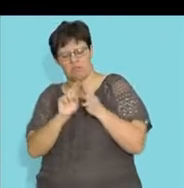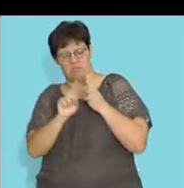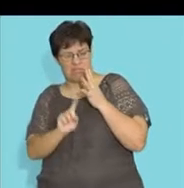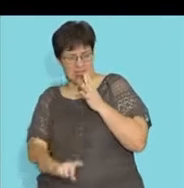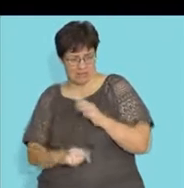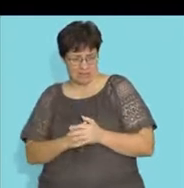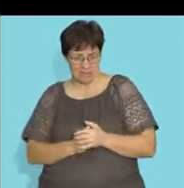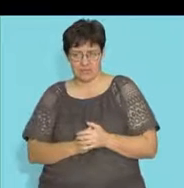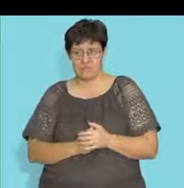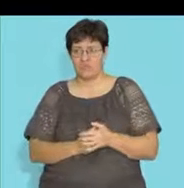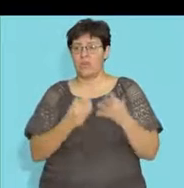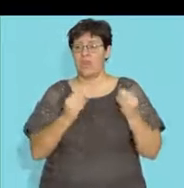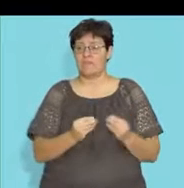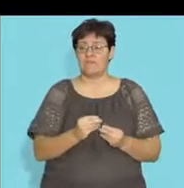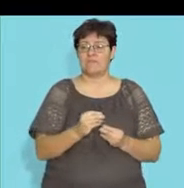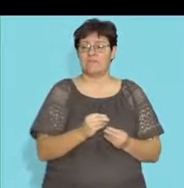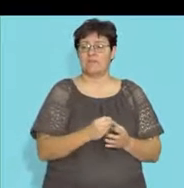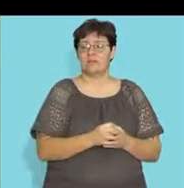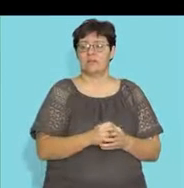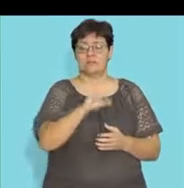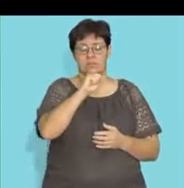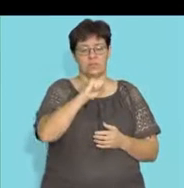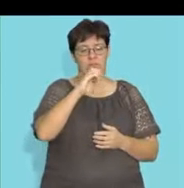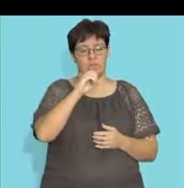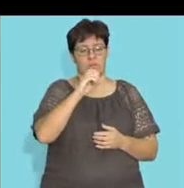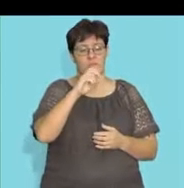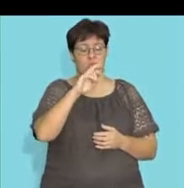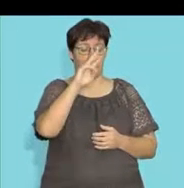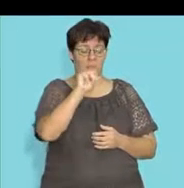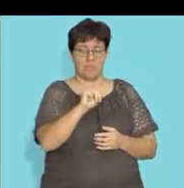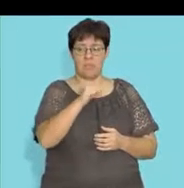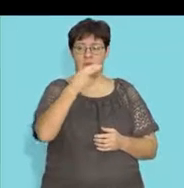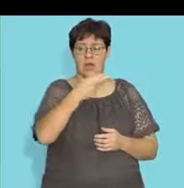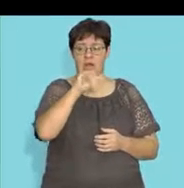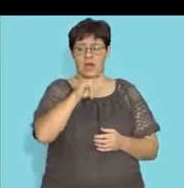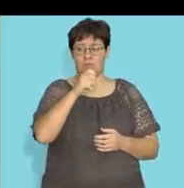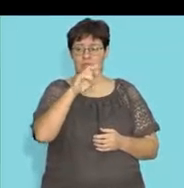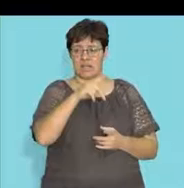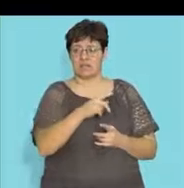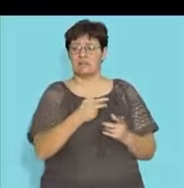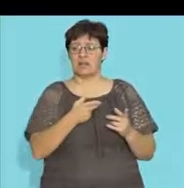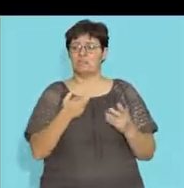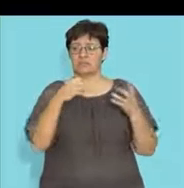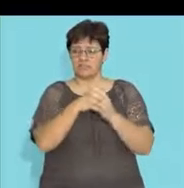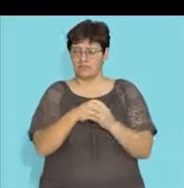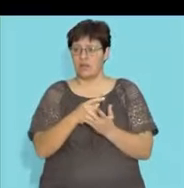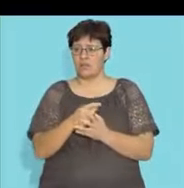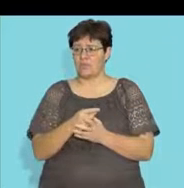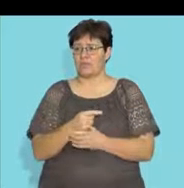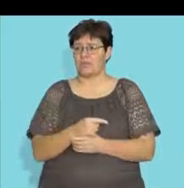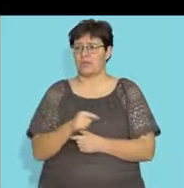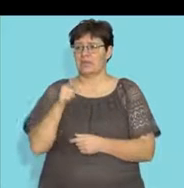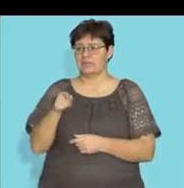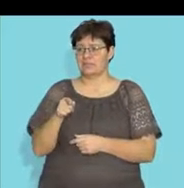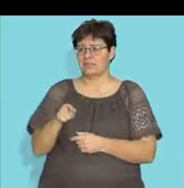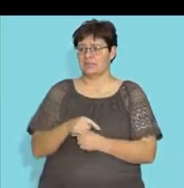example. When we have sodium hydroxide and it's titrated against ethanoic acid, I just want to remind